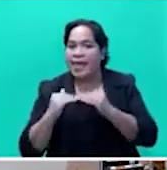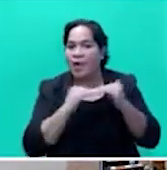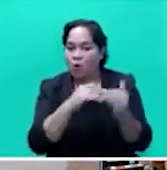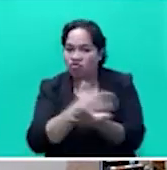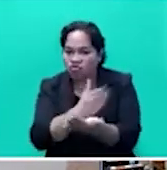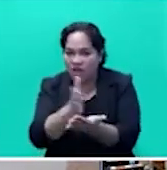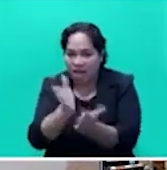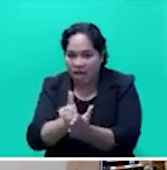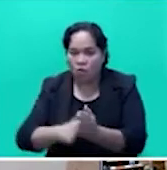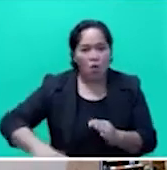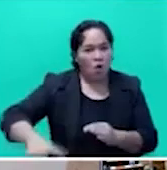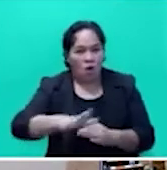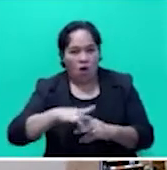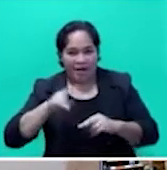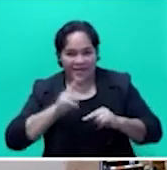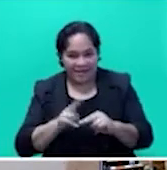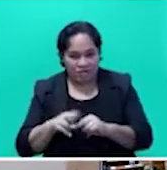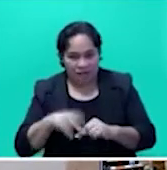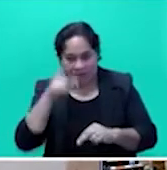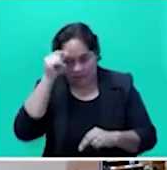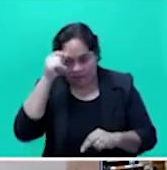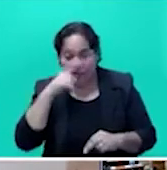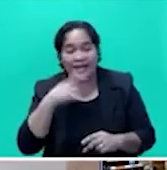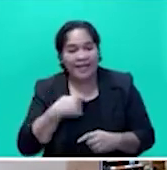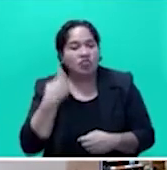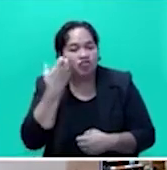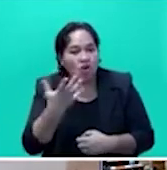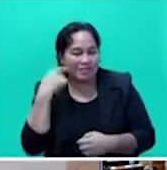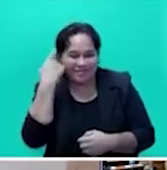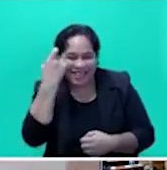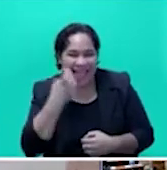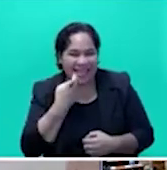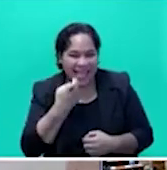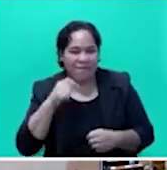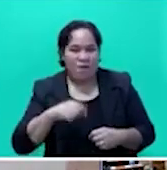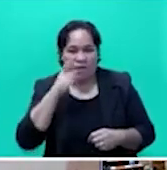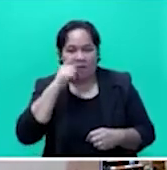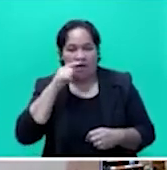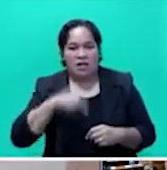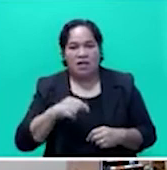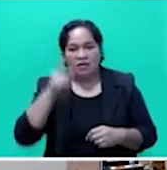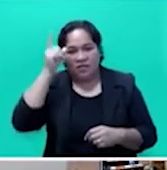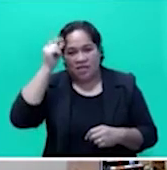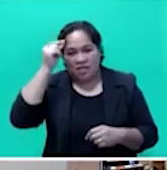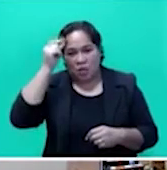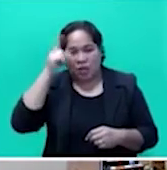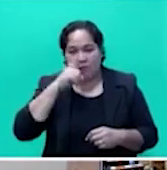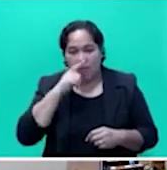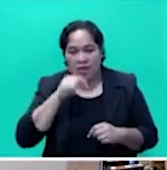all Itoke. That shows concern and care for all of the Itoke in this